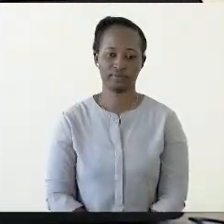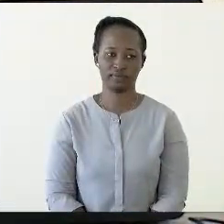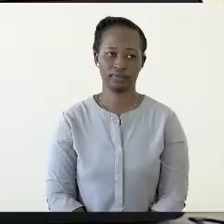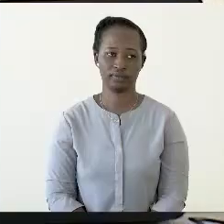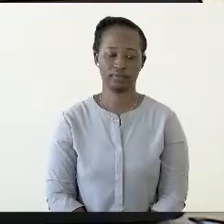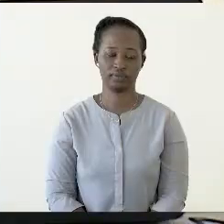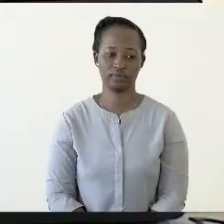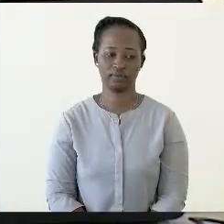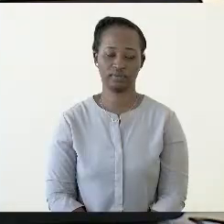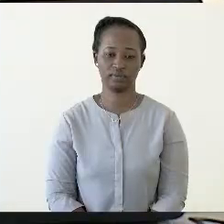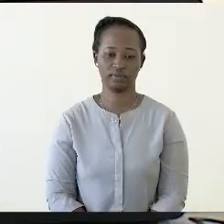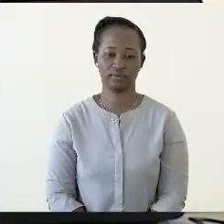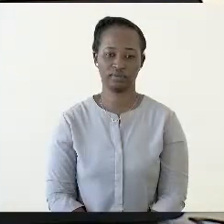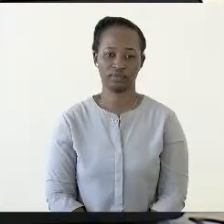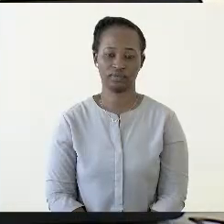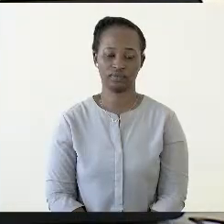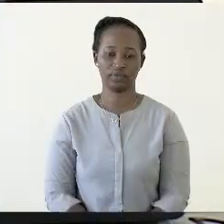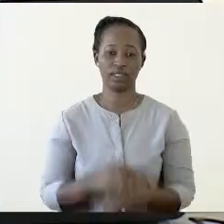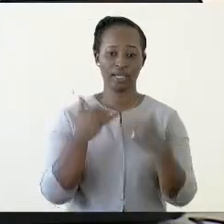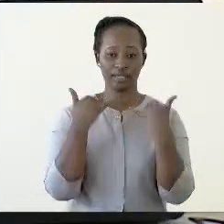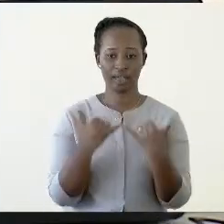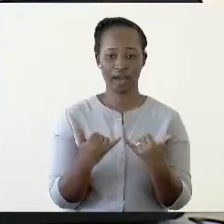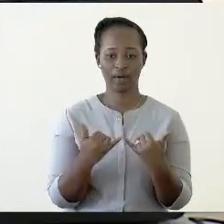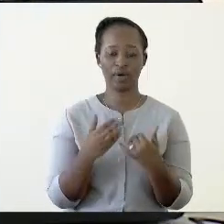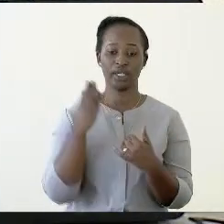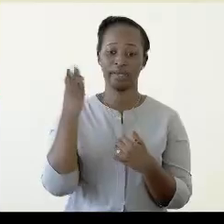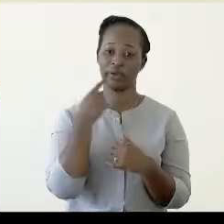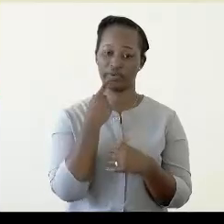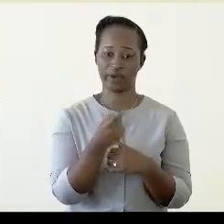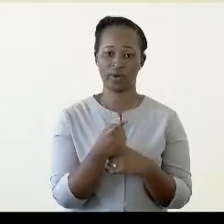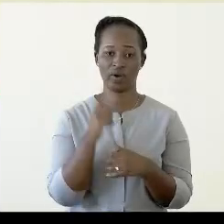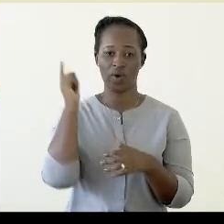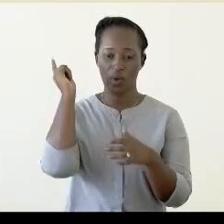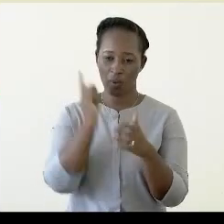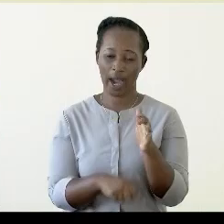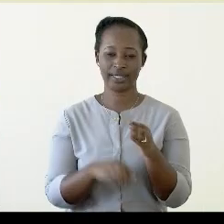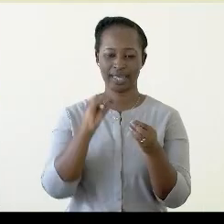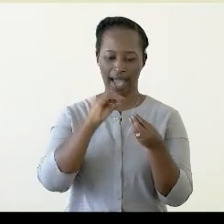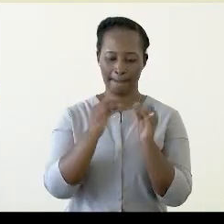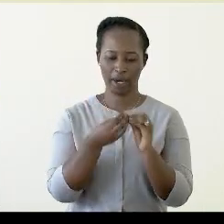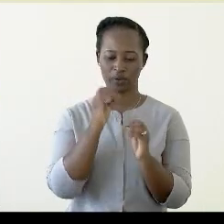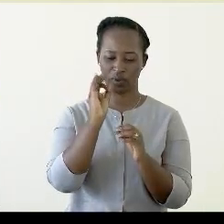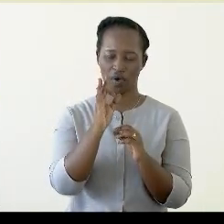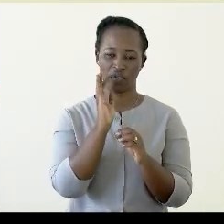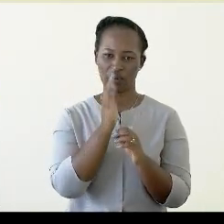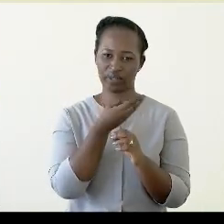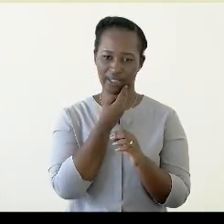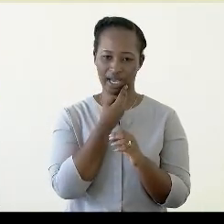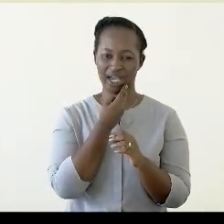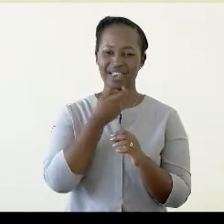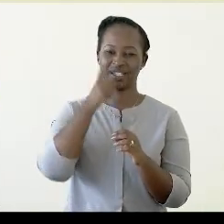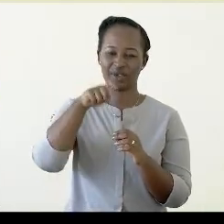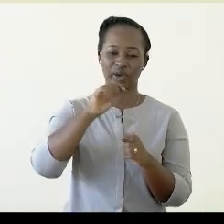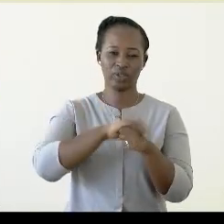In 100 grams of water. Now, they are saying that what amount of water is required to make